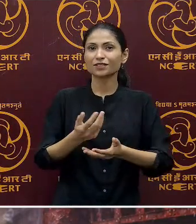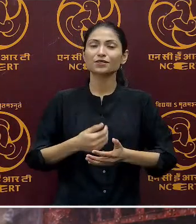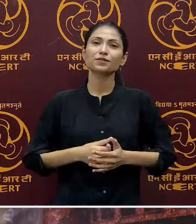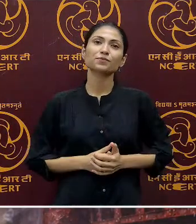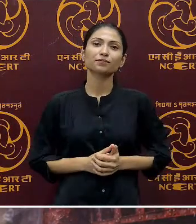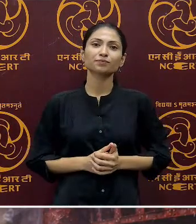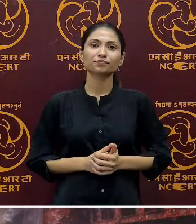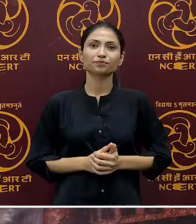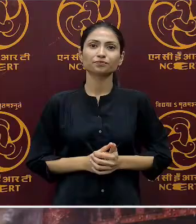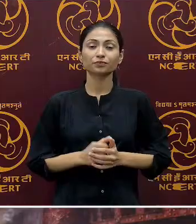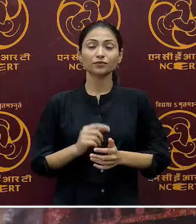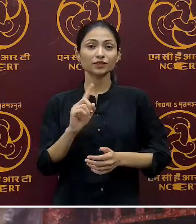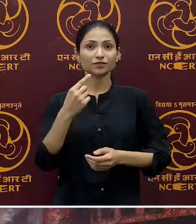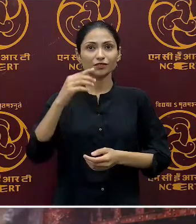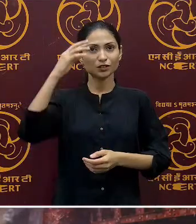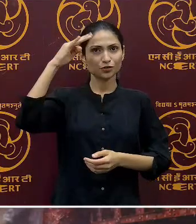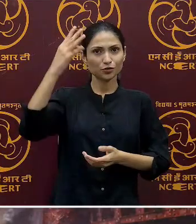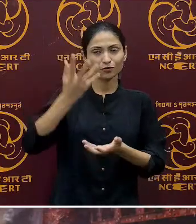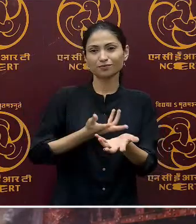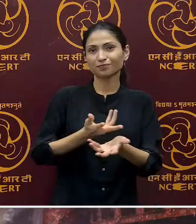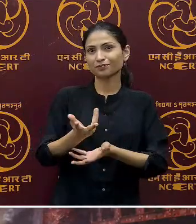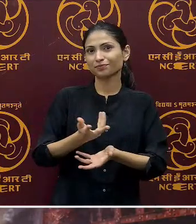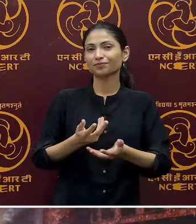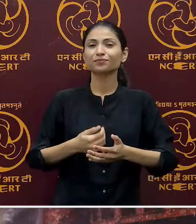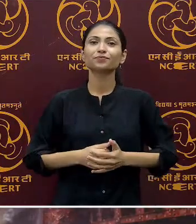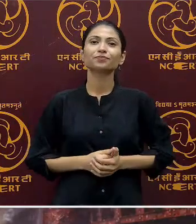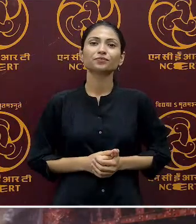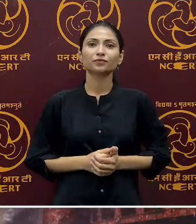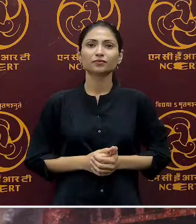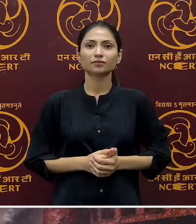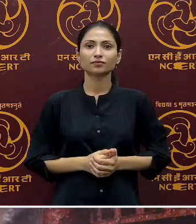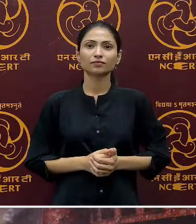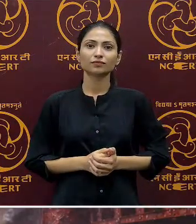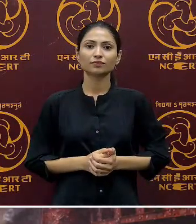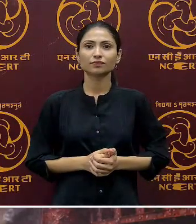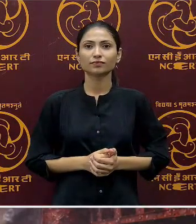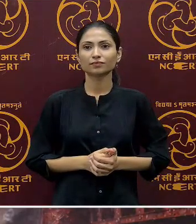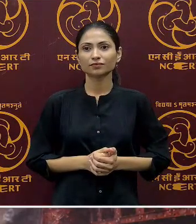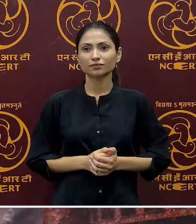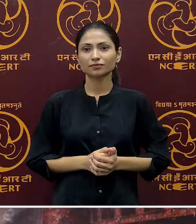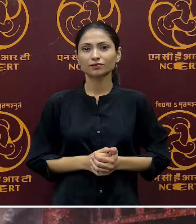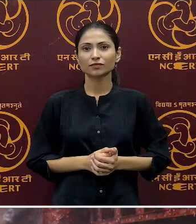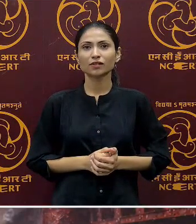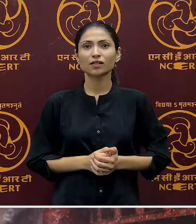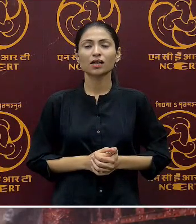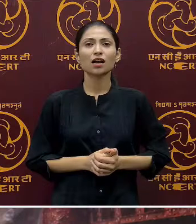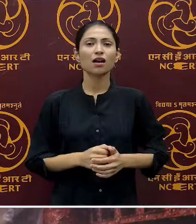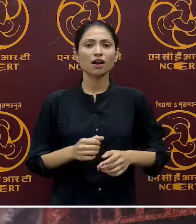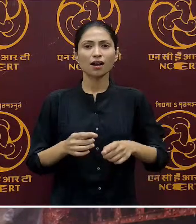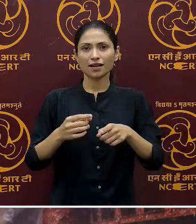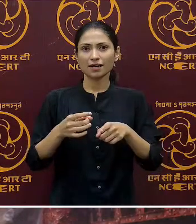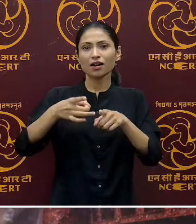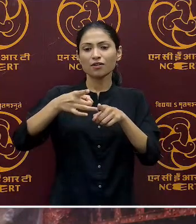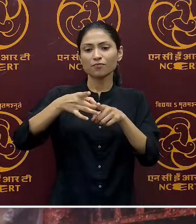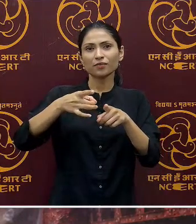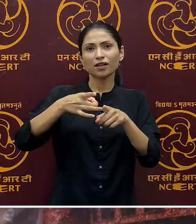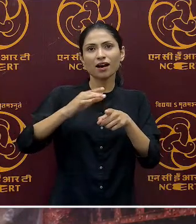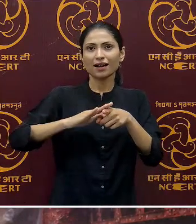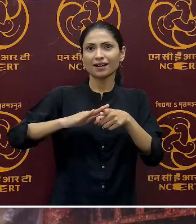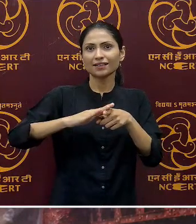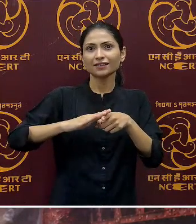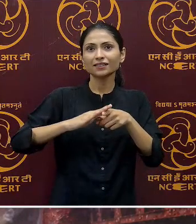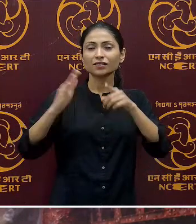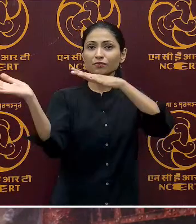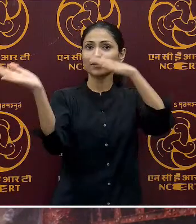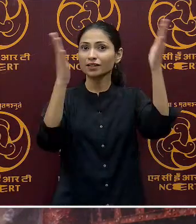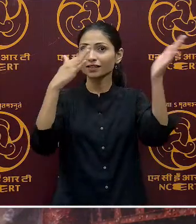to the theory. Now this is the objective, to study the effect of air and water on iron